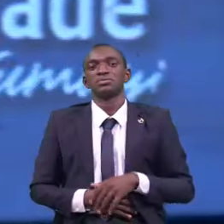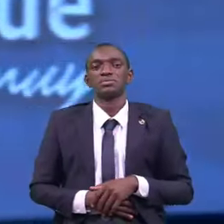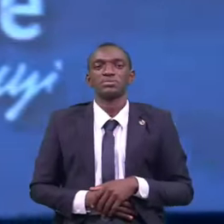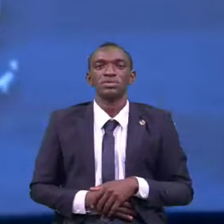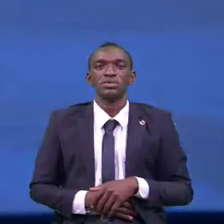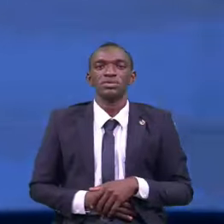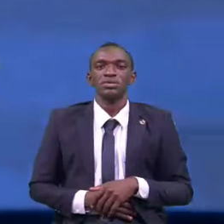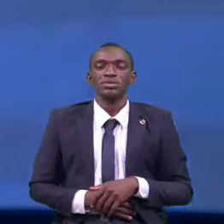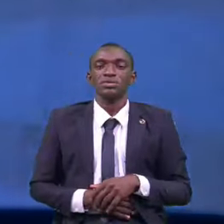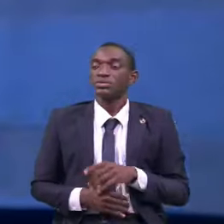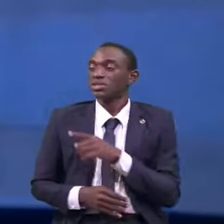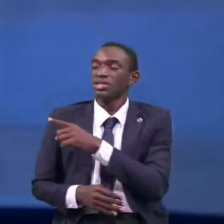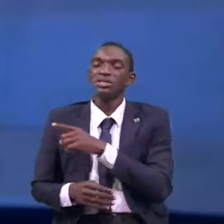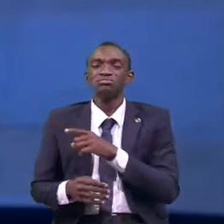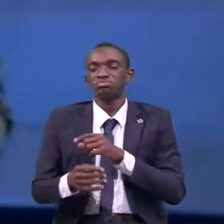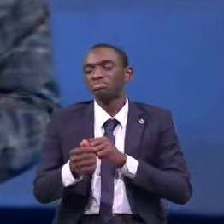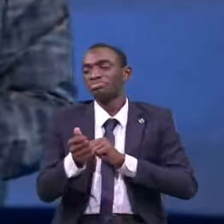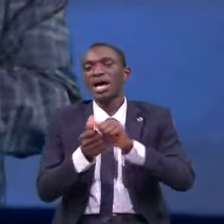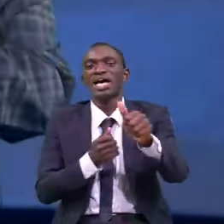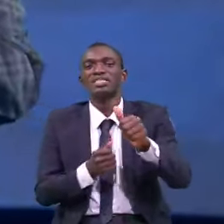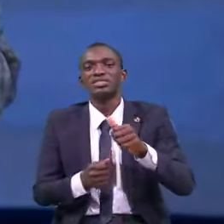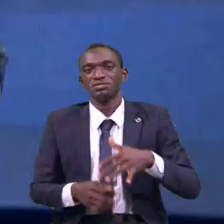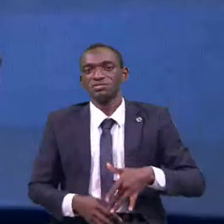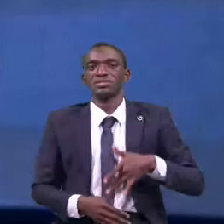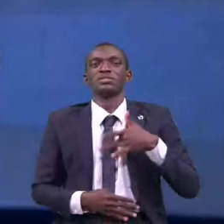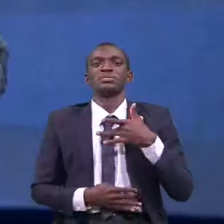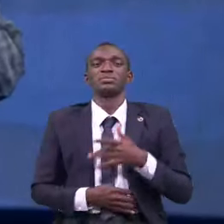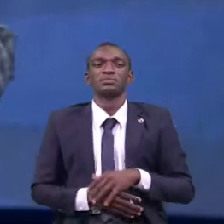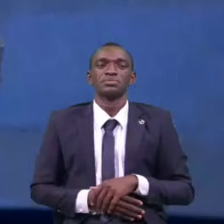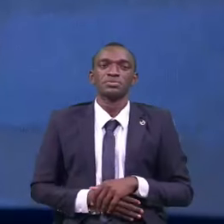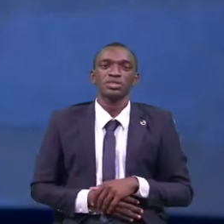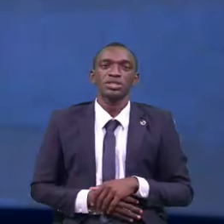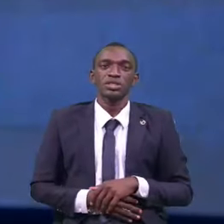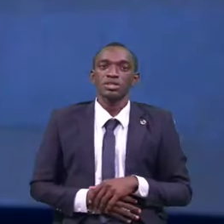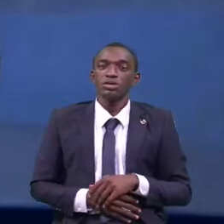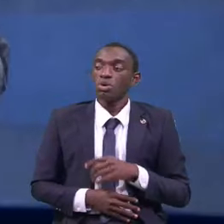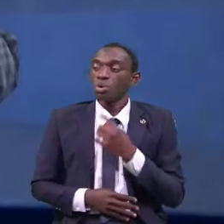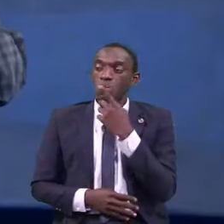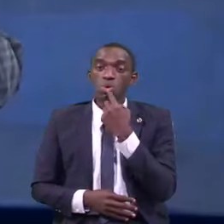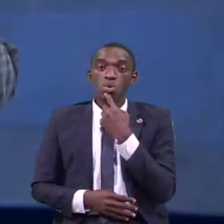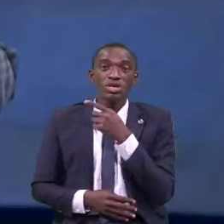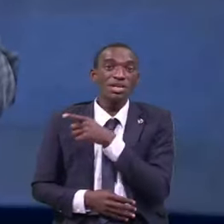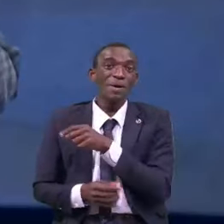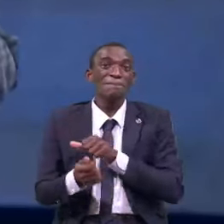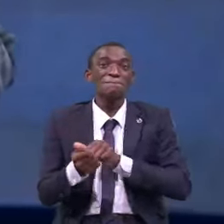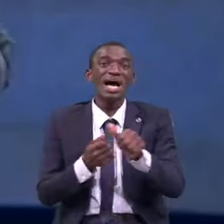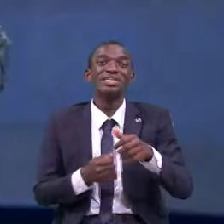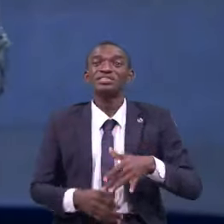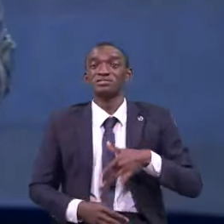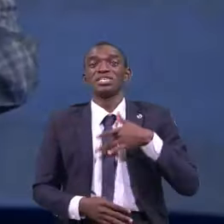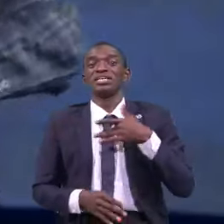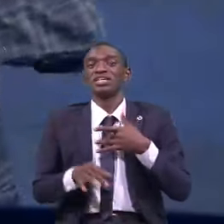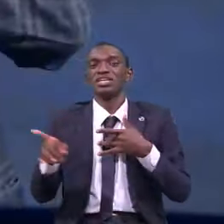They've gone beyond feeling. Who being past feeling have